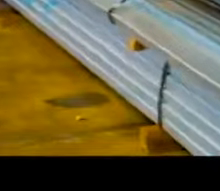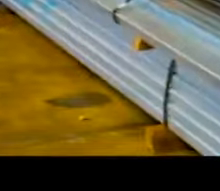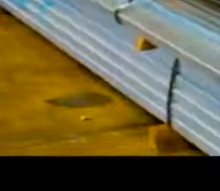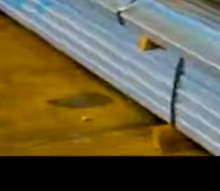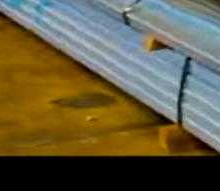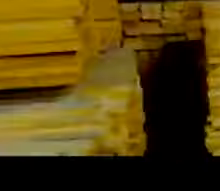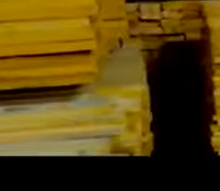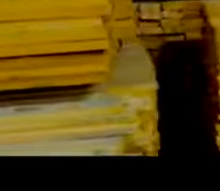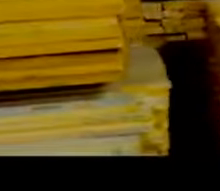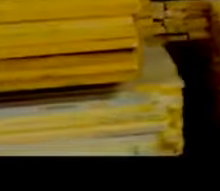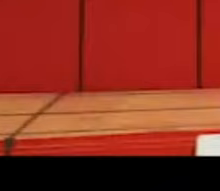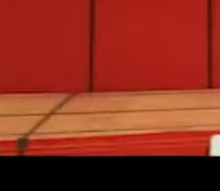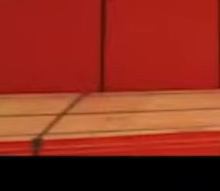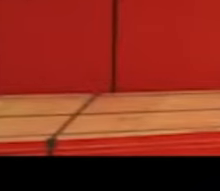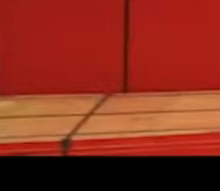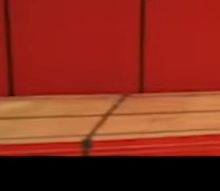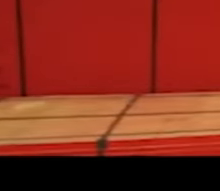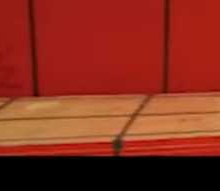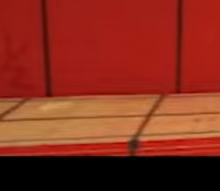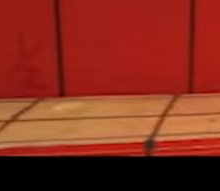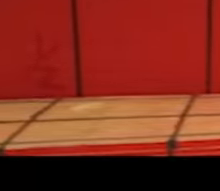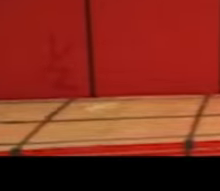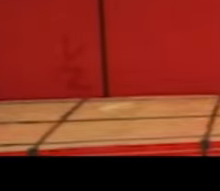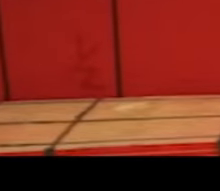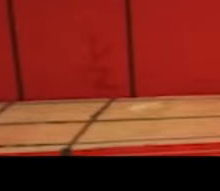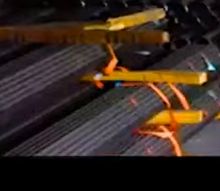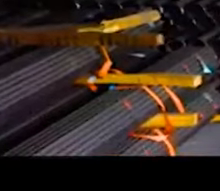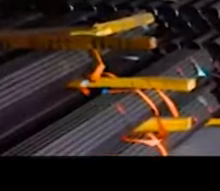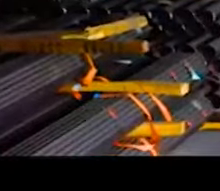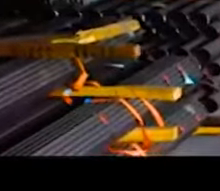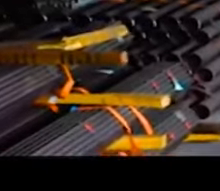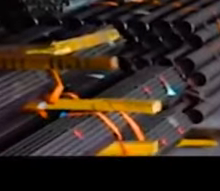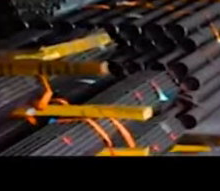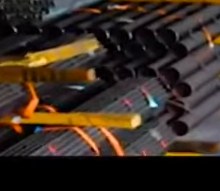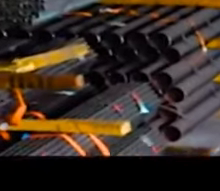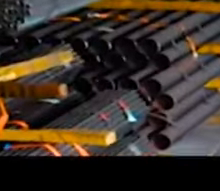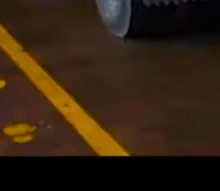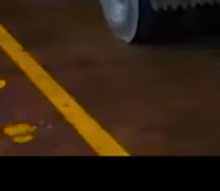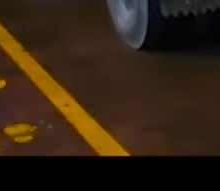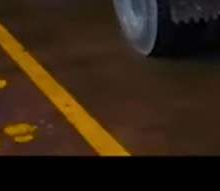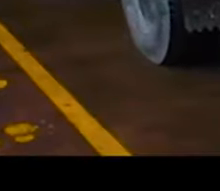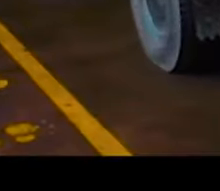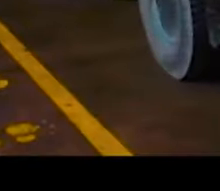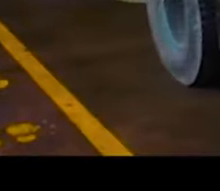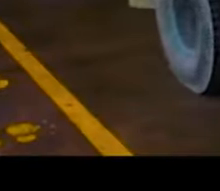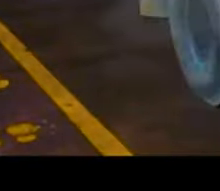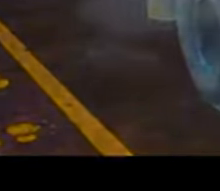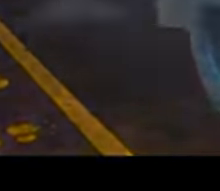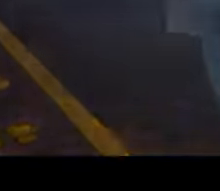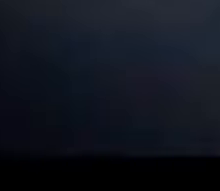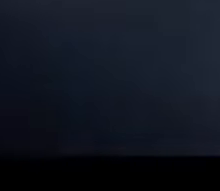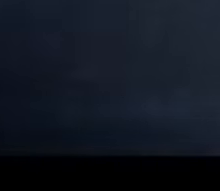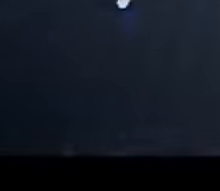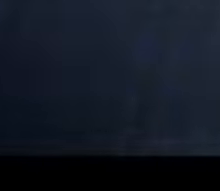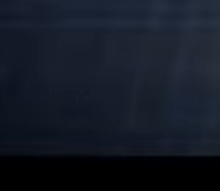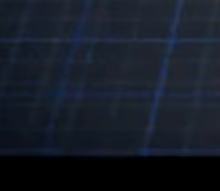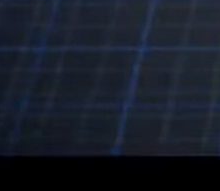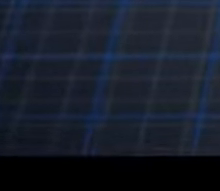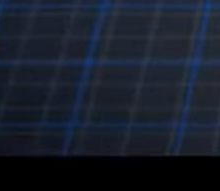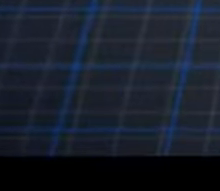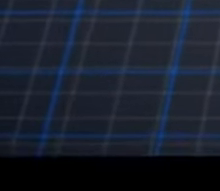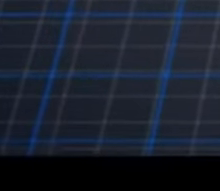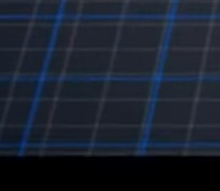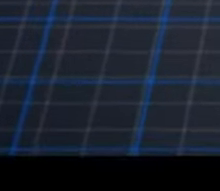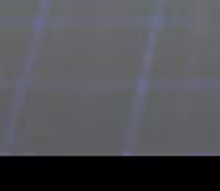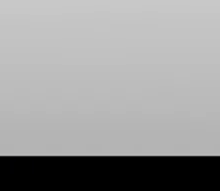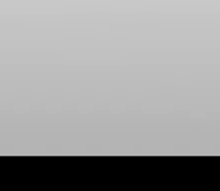and purlins, lumber, plywood and MDF. Bagwan Sings and Dan Steele, building homes, building communities,